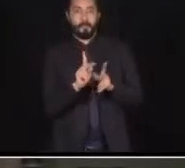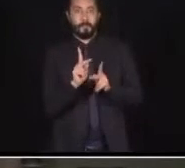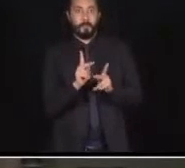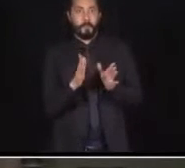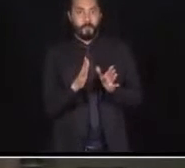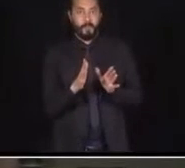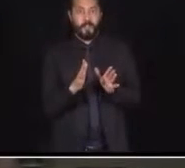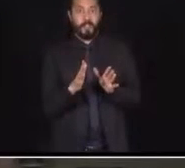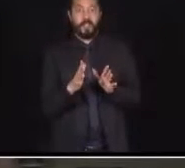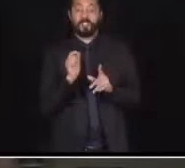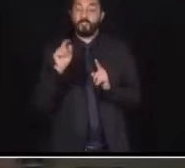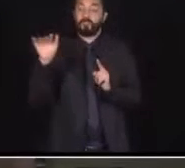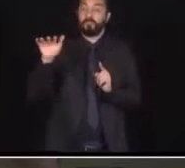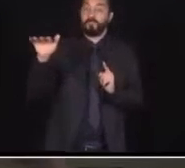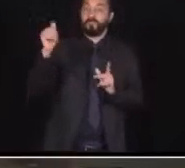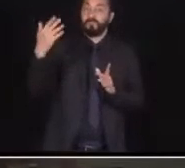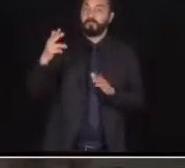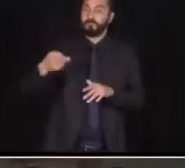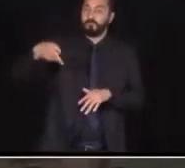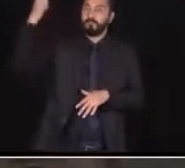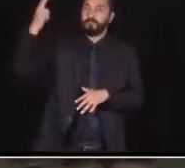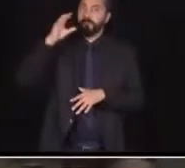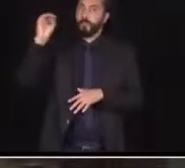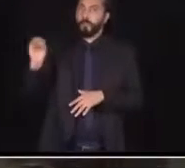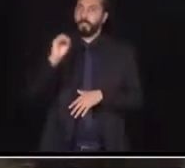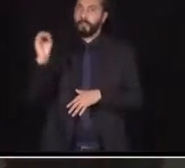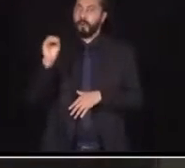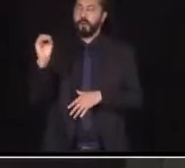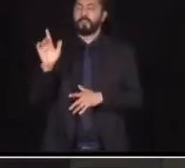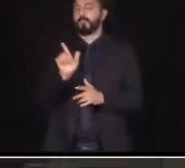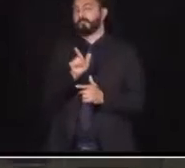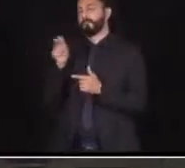So I'll pass it over to the Minister of Health.